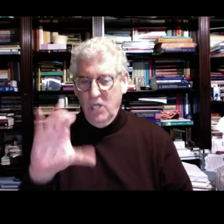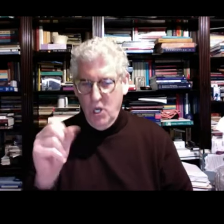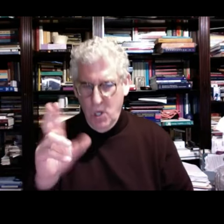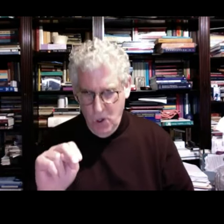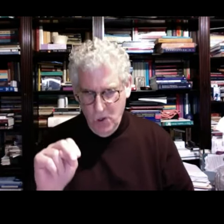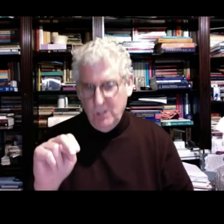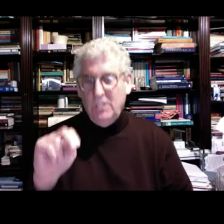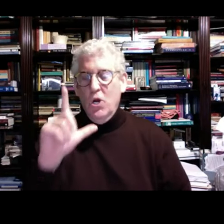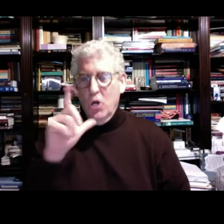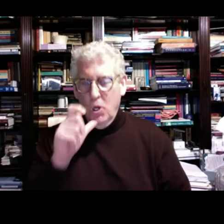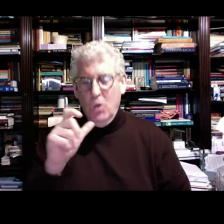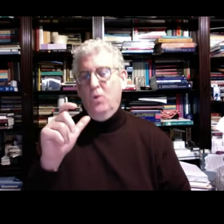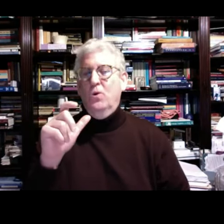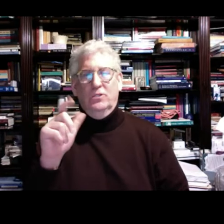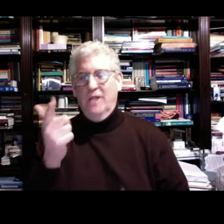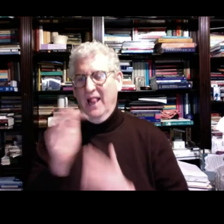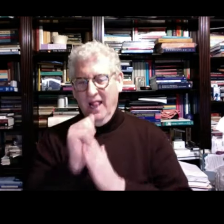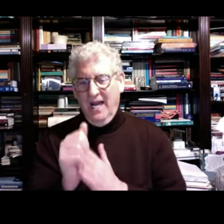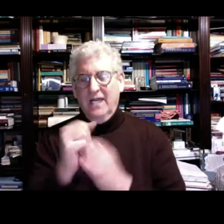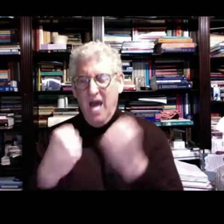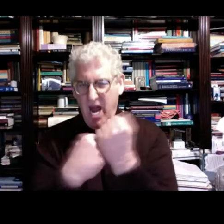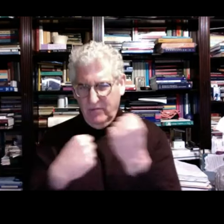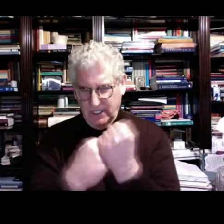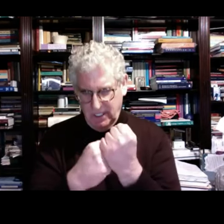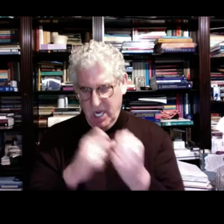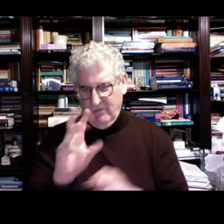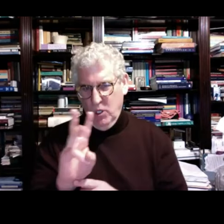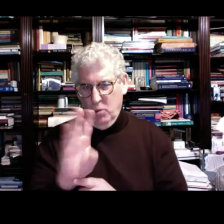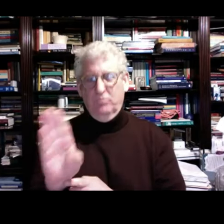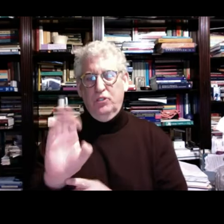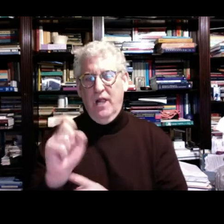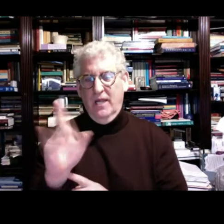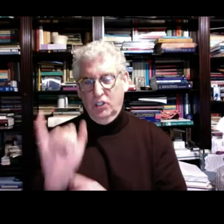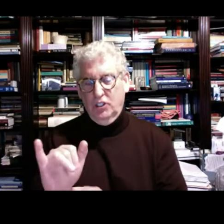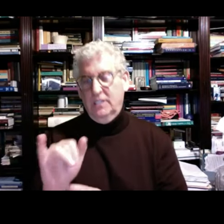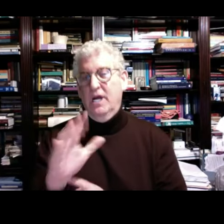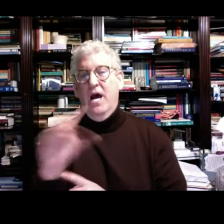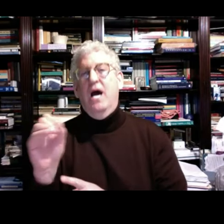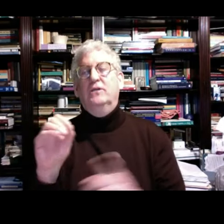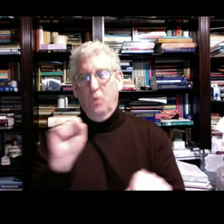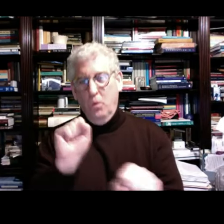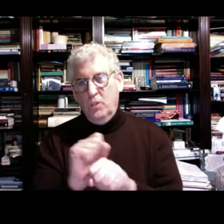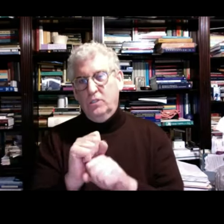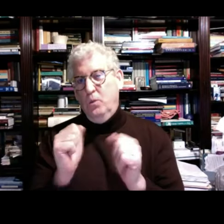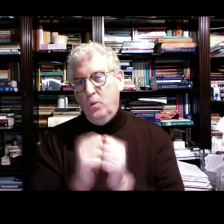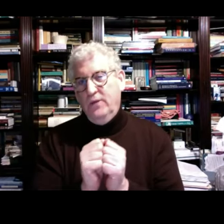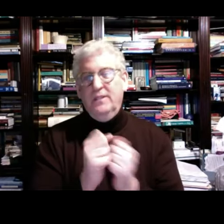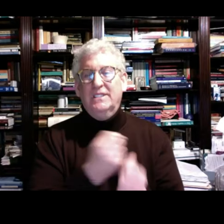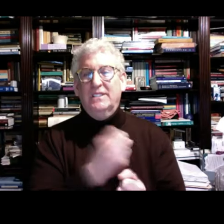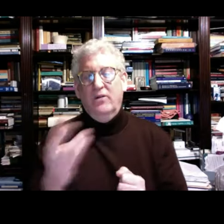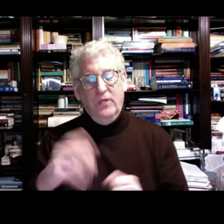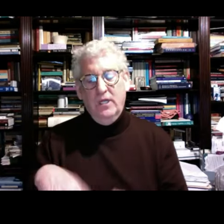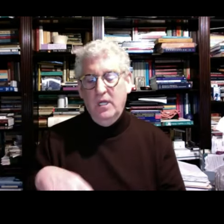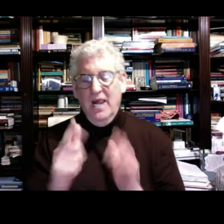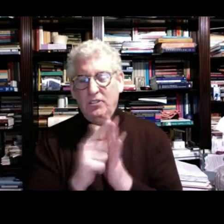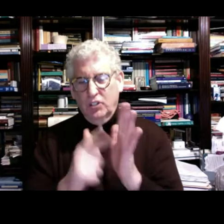invite today Ronnie Cohn. Ronnie Cohn is a leader and an advocate for the Willowbrook legacy and